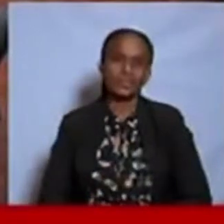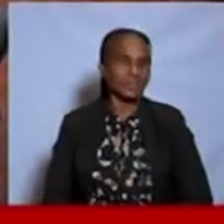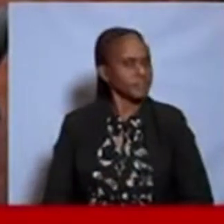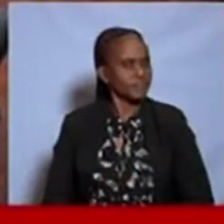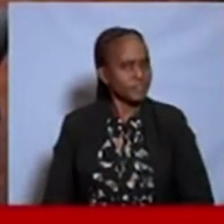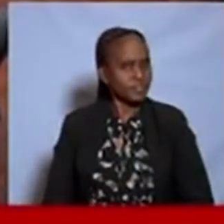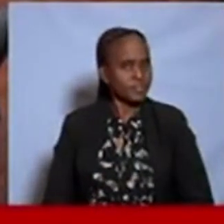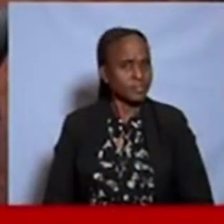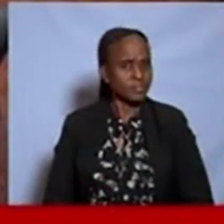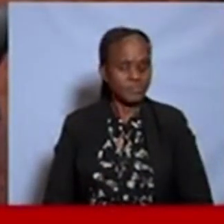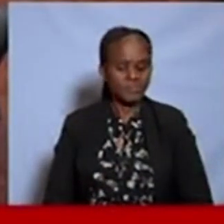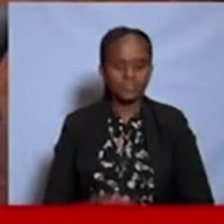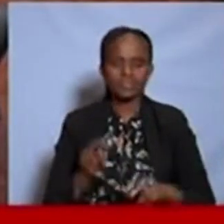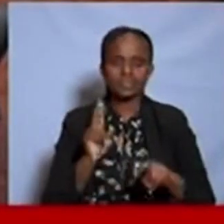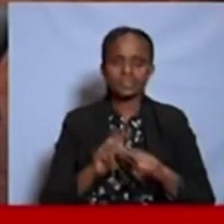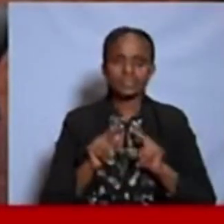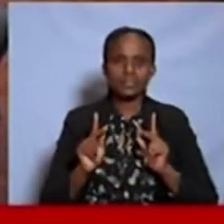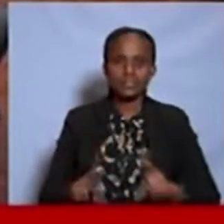Thank you, Chair.